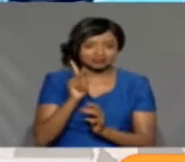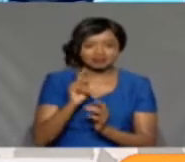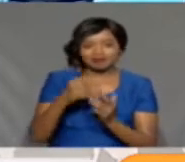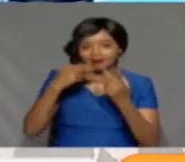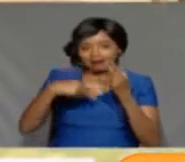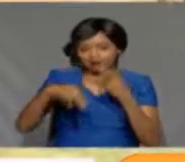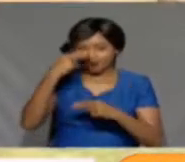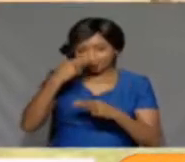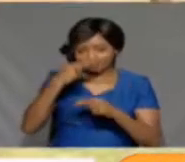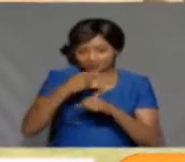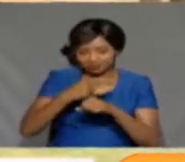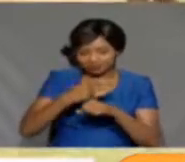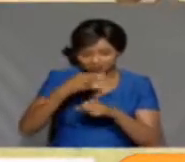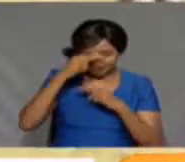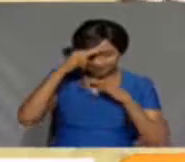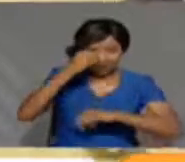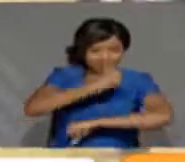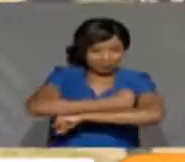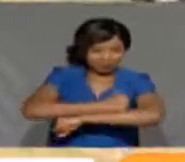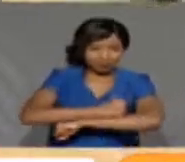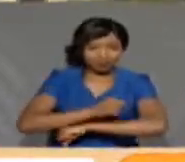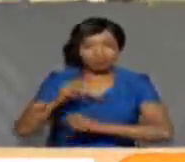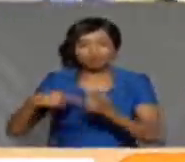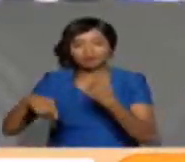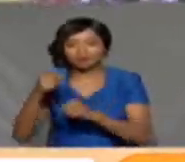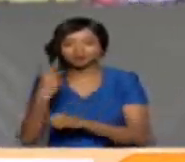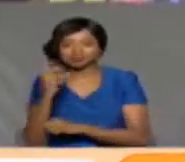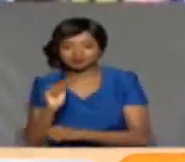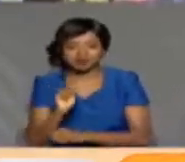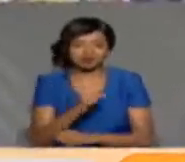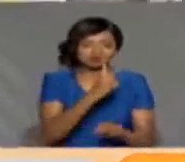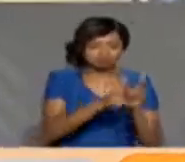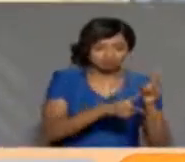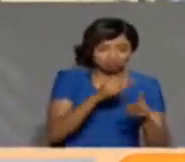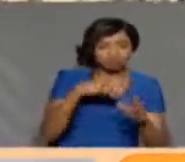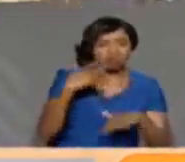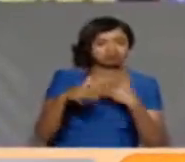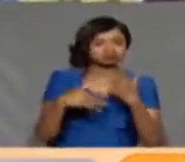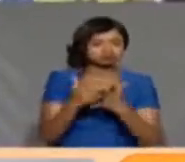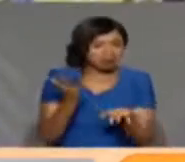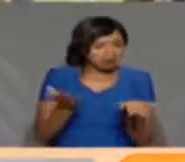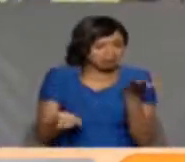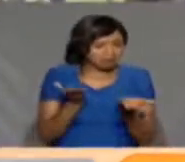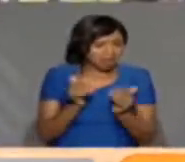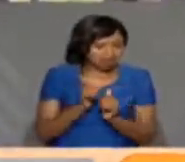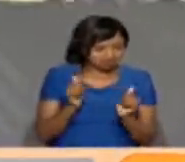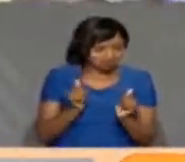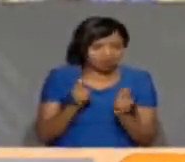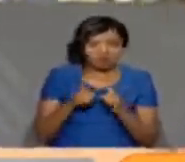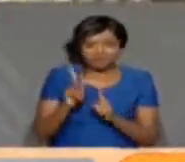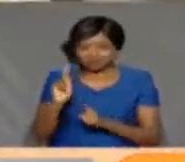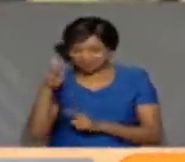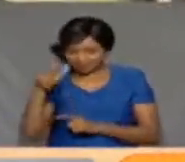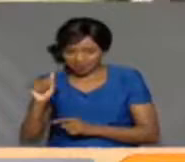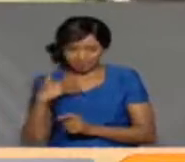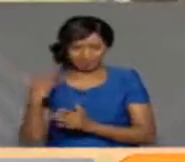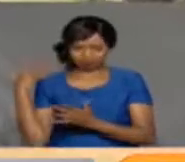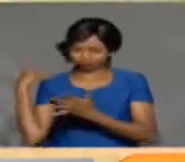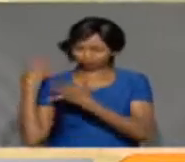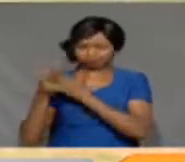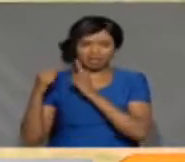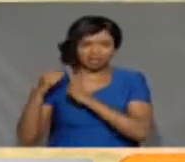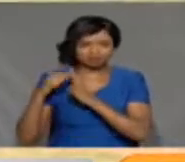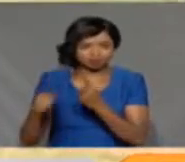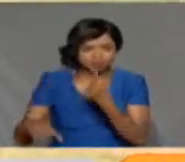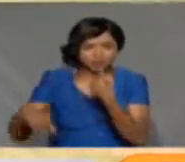first set, KPA carried the day in a 25-22 win. The second set was equally balanced, but KPA used the experience to pull away and